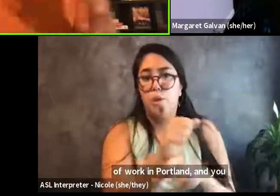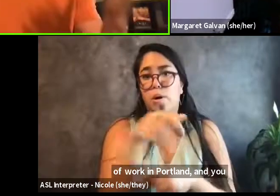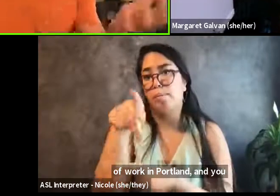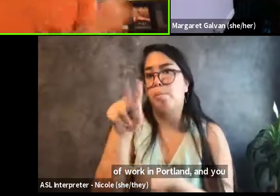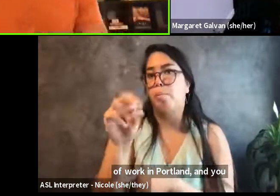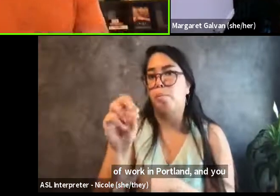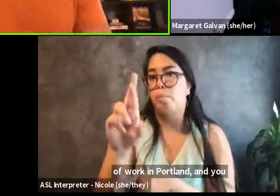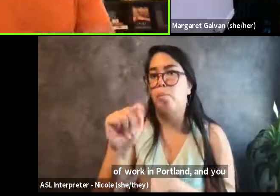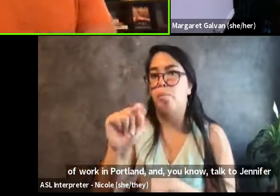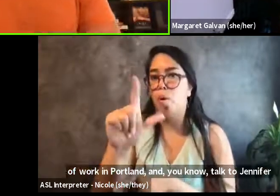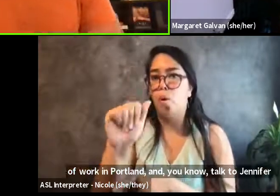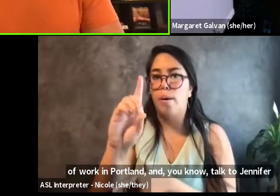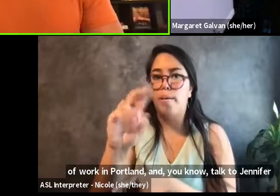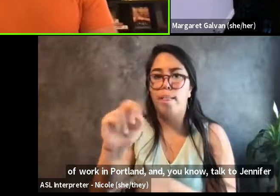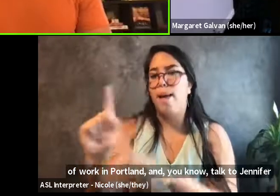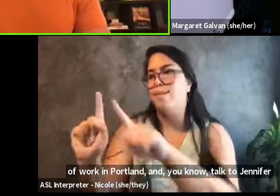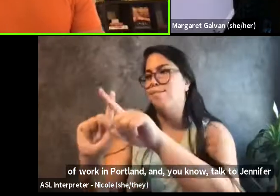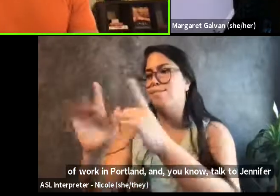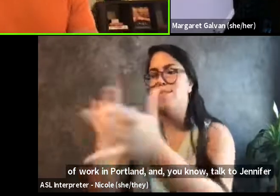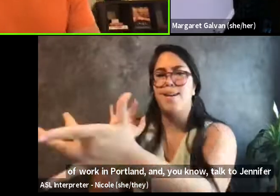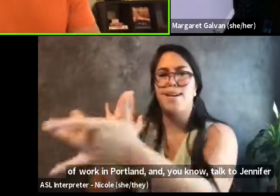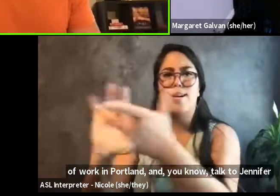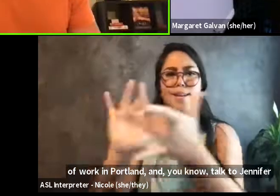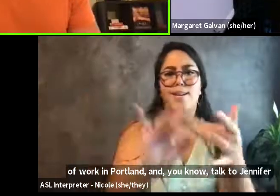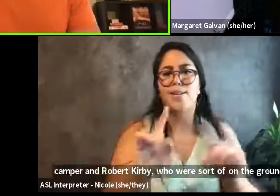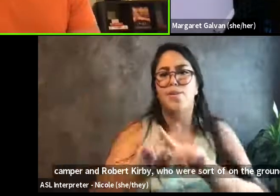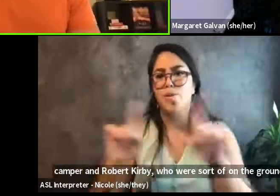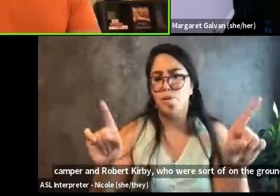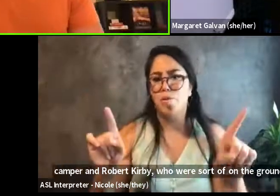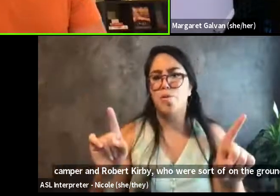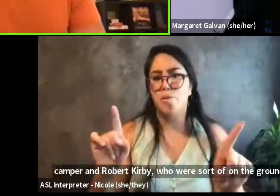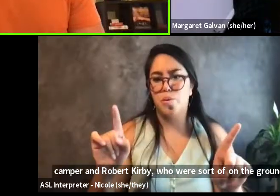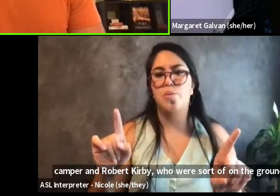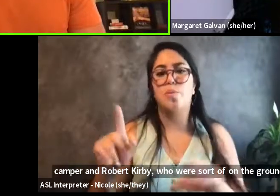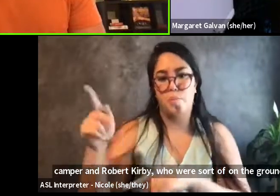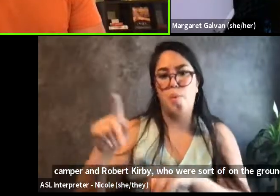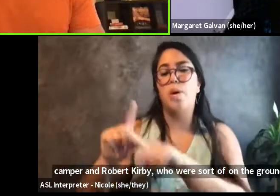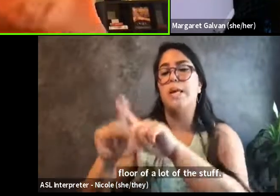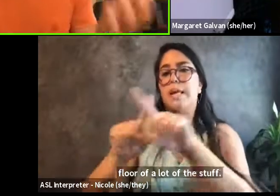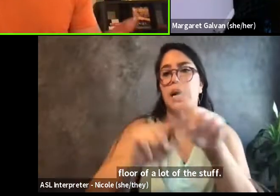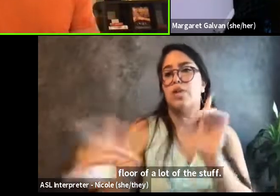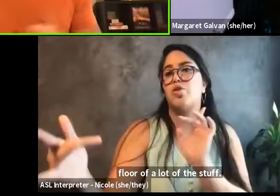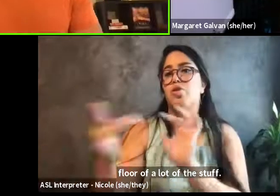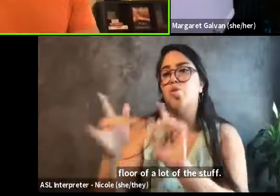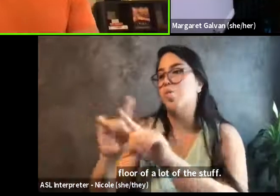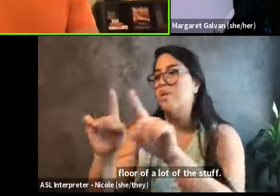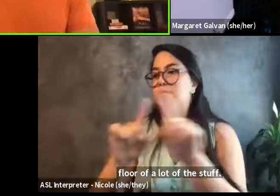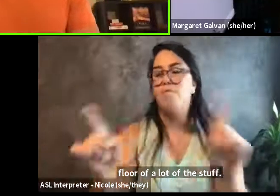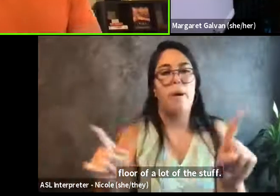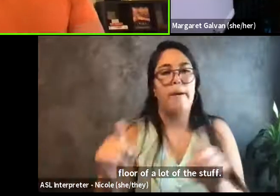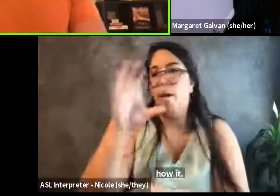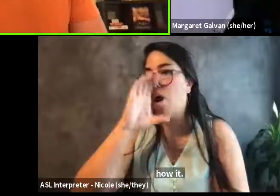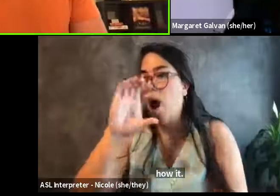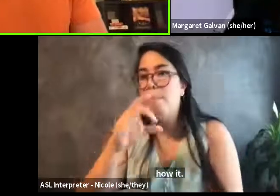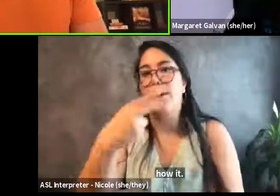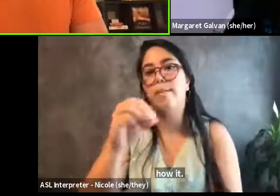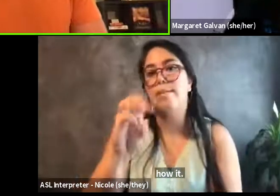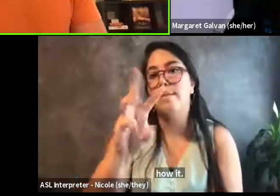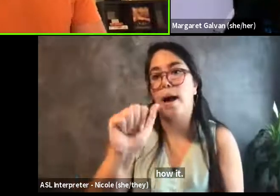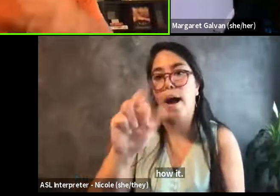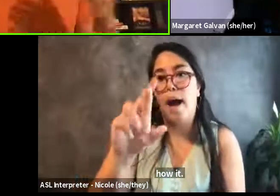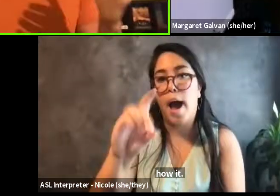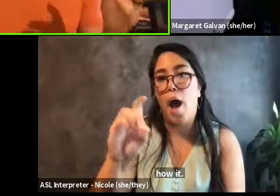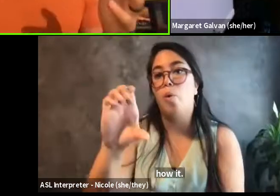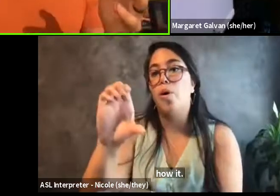Camper and Robert Kirby, who were sort of on the ground floor of a lot of the stuff, um, and Howard Cruz. Um, uh,